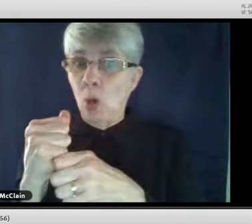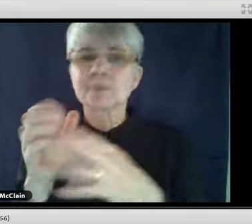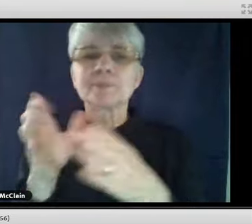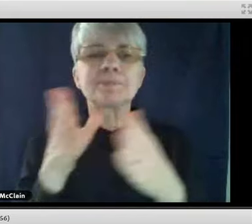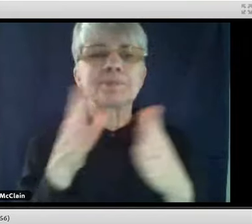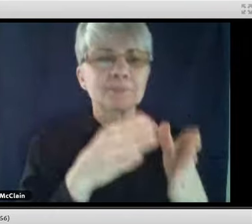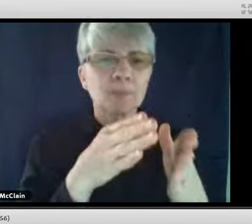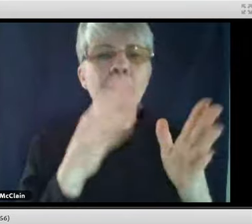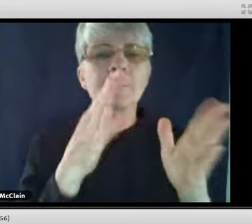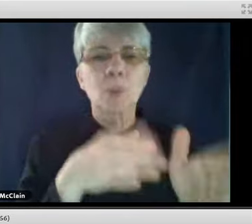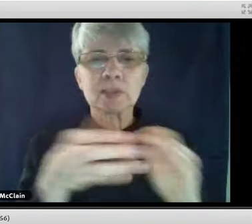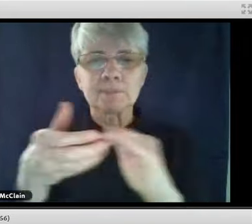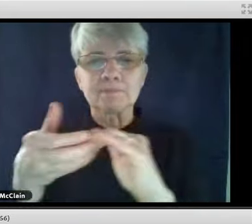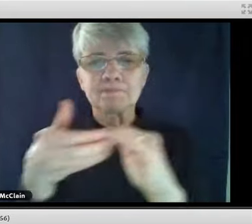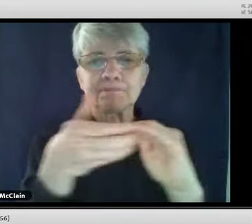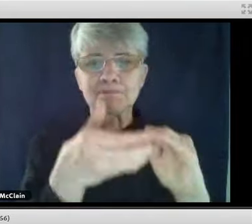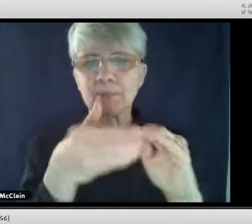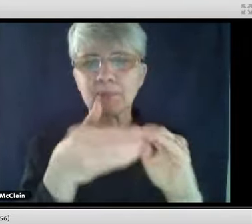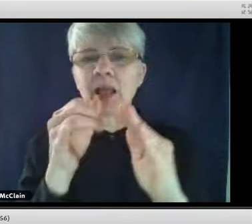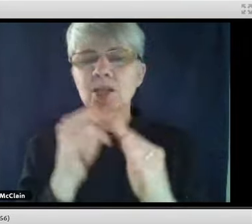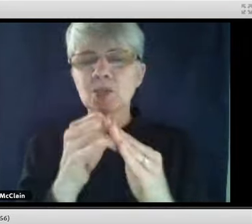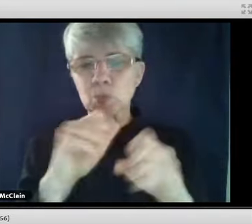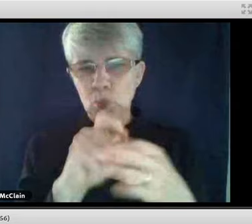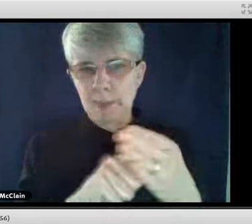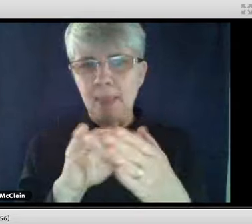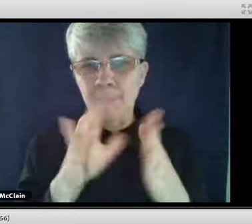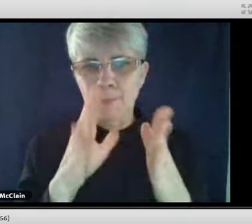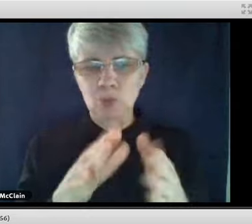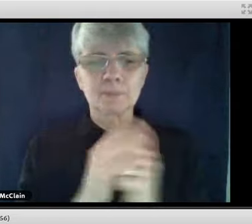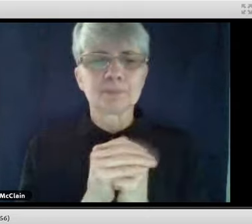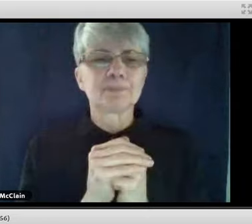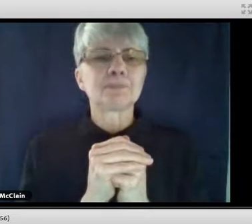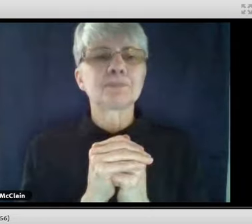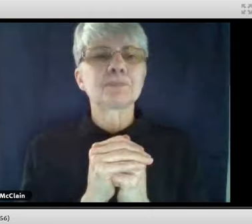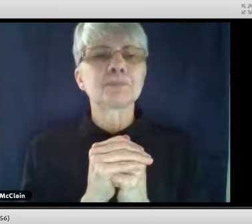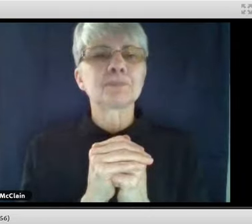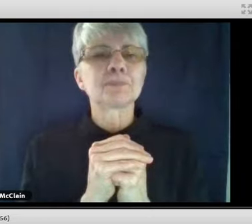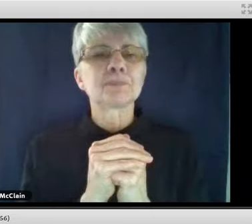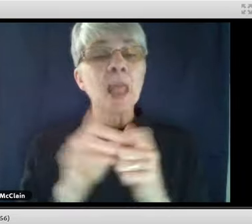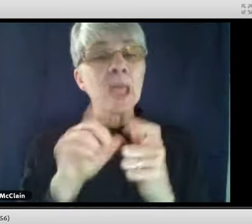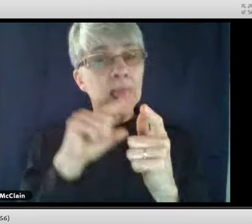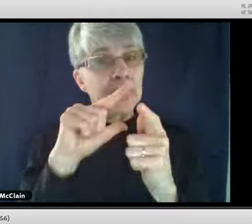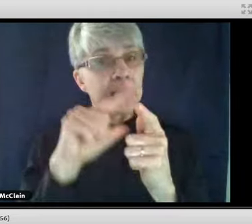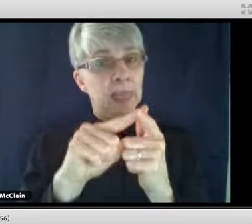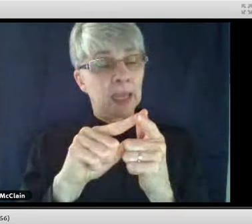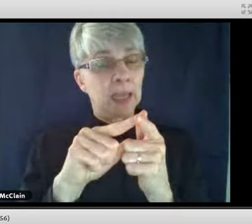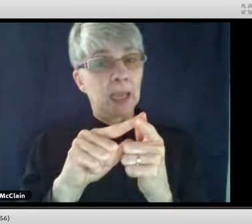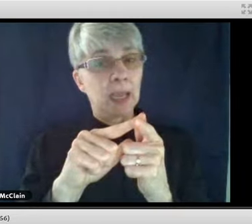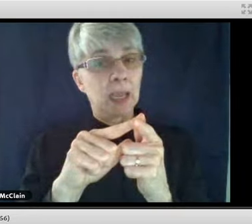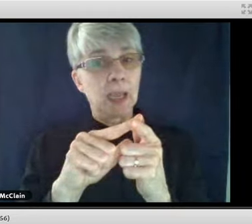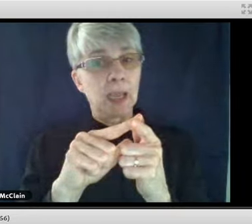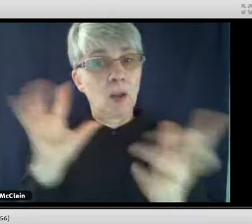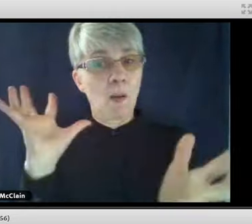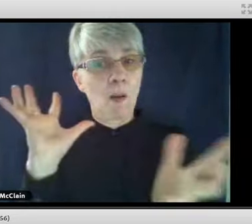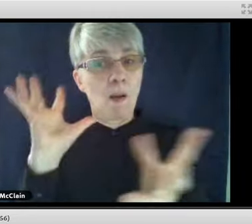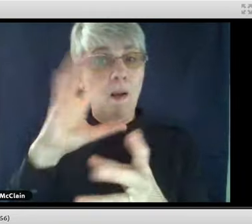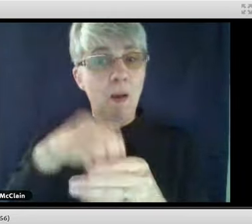work entity was created by this person entity. Okay. And then to kind of bring in all of